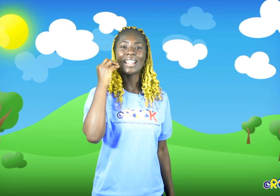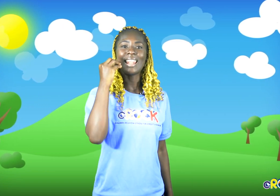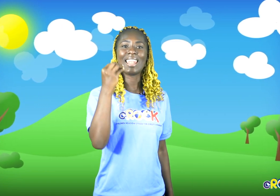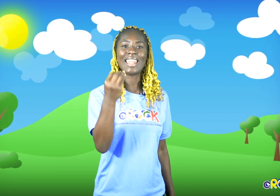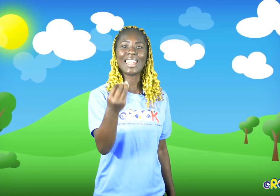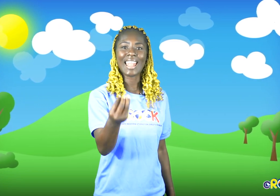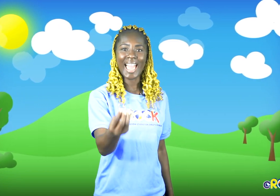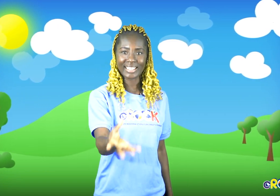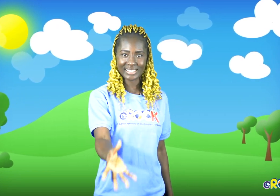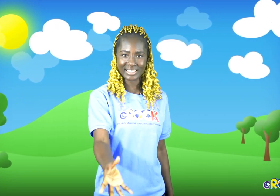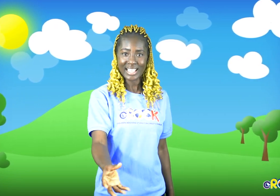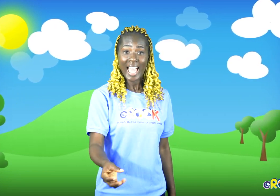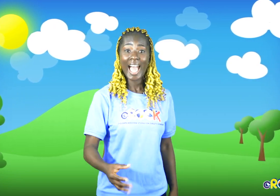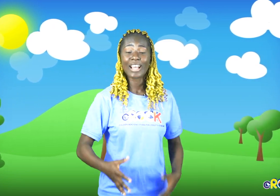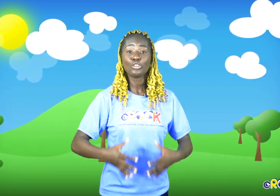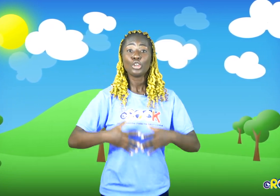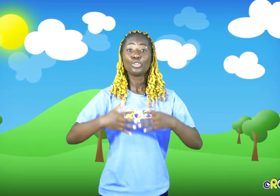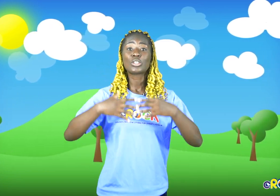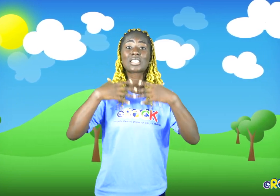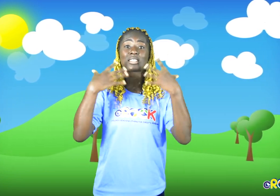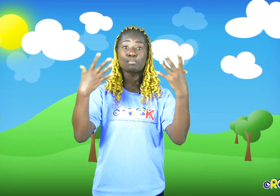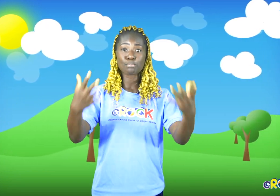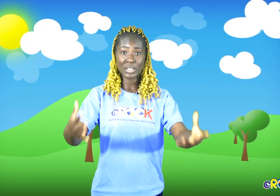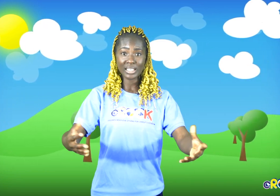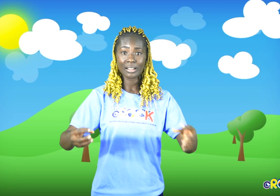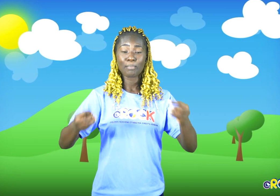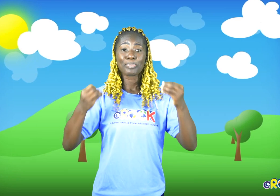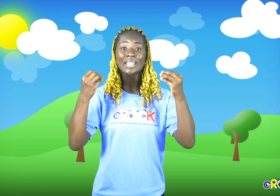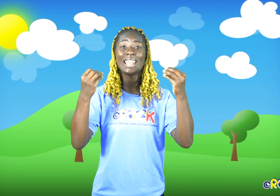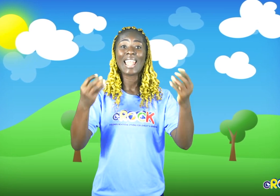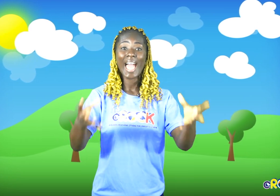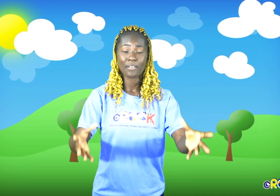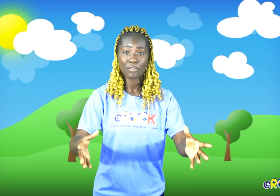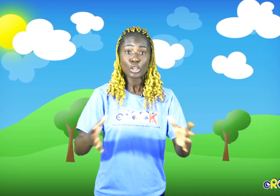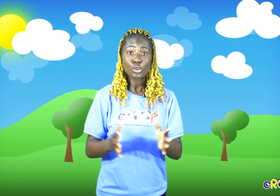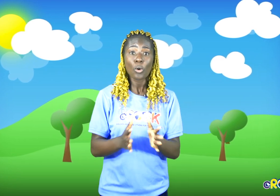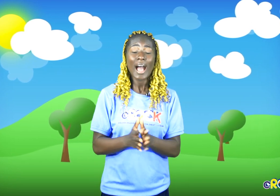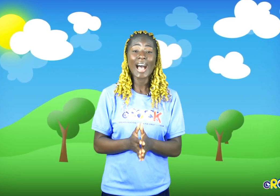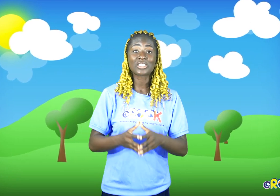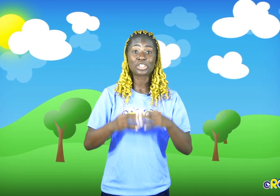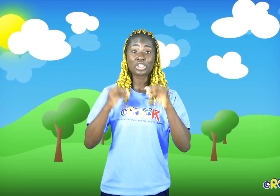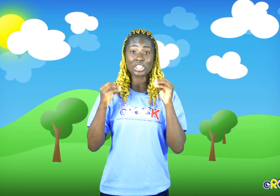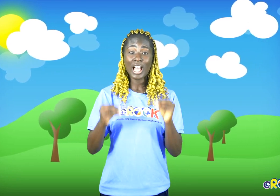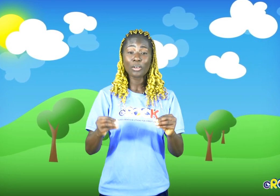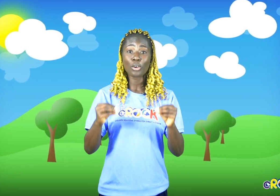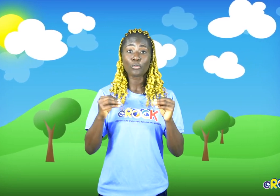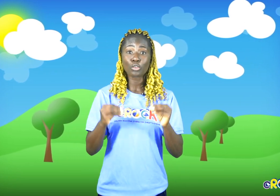speak light and you speak life. So as a child of